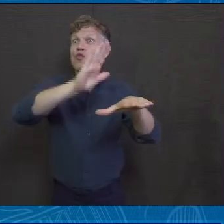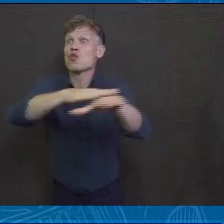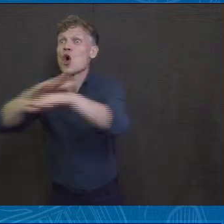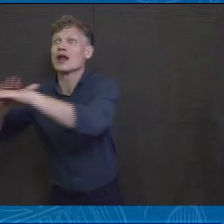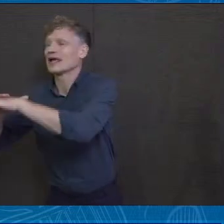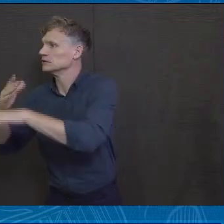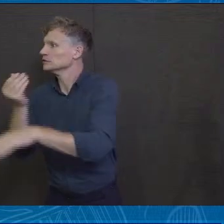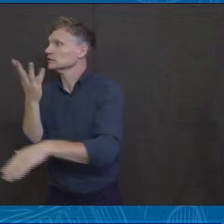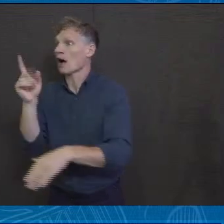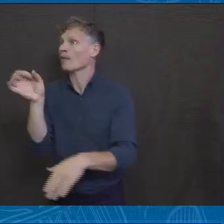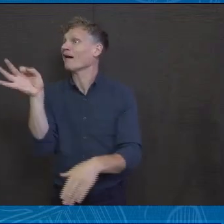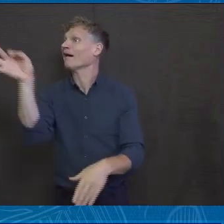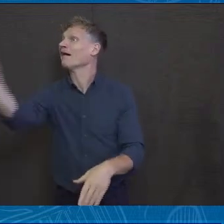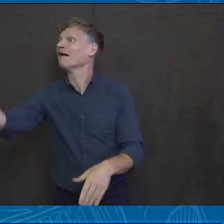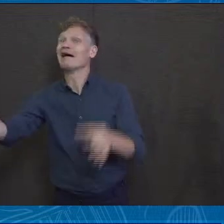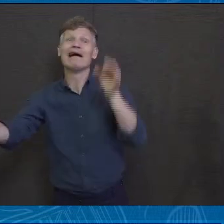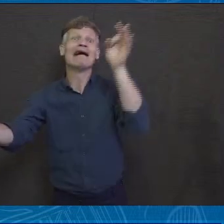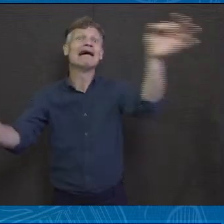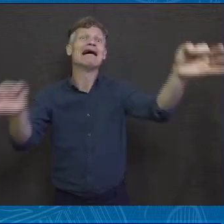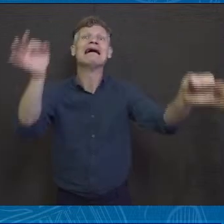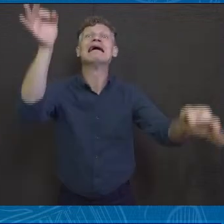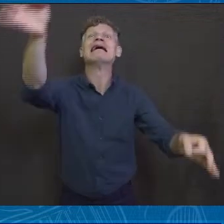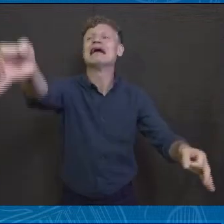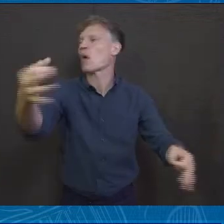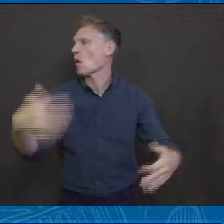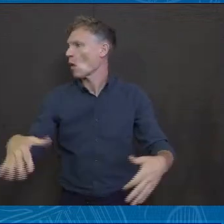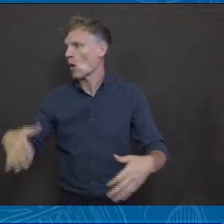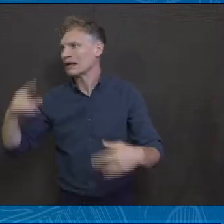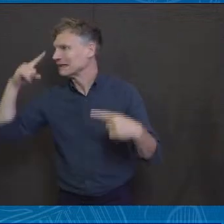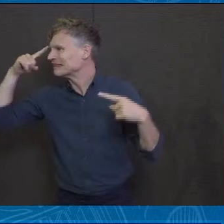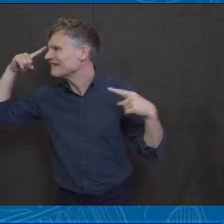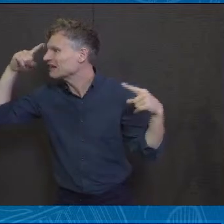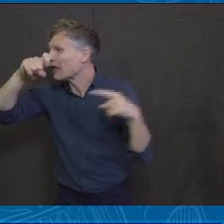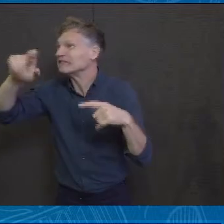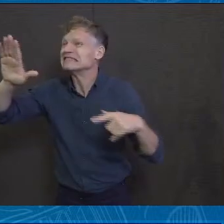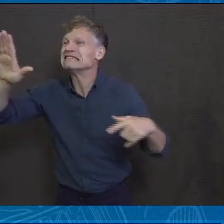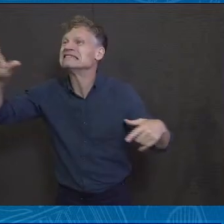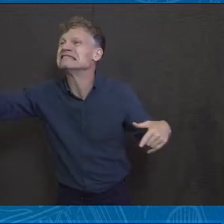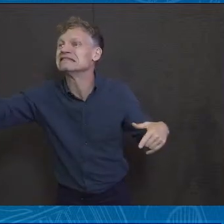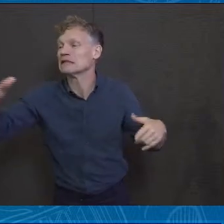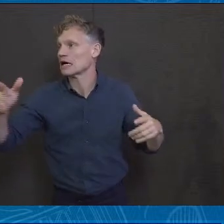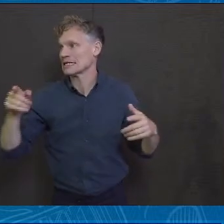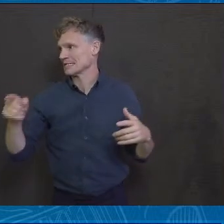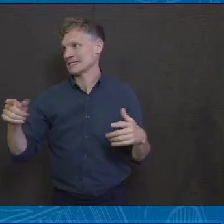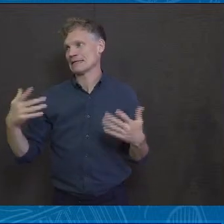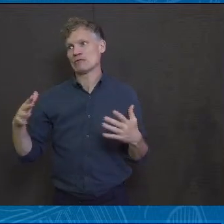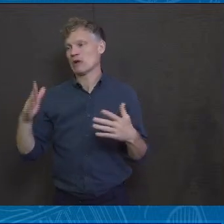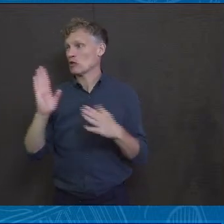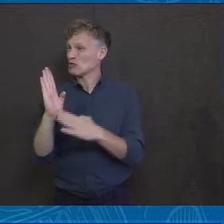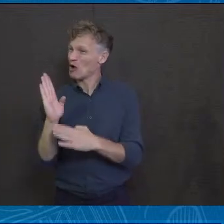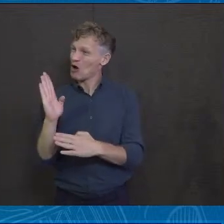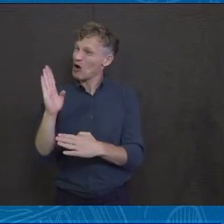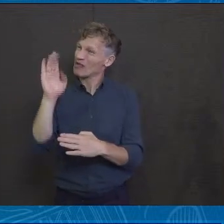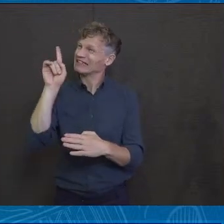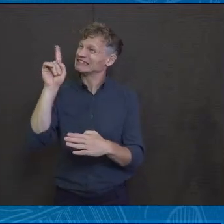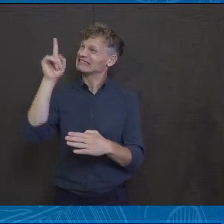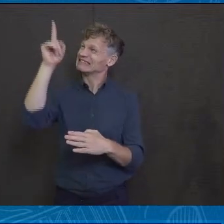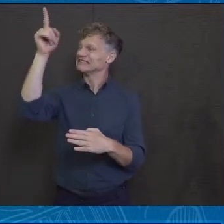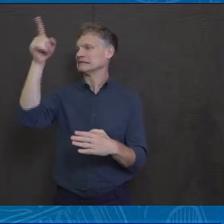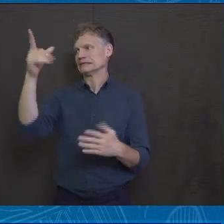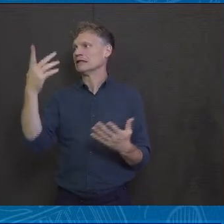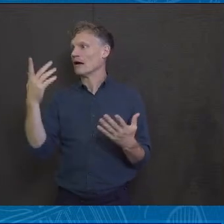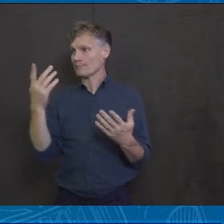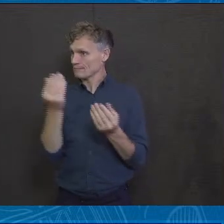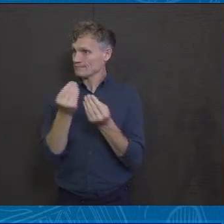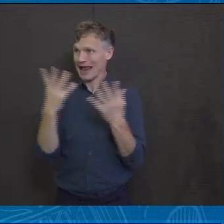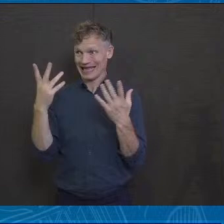reach like the last mile of the people in the northern part of Thailand that they're prone for disaster. We